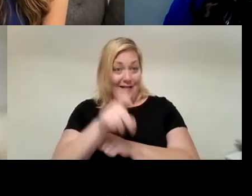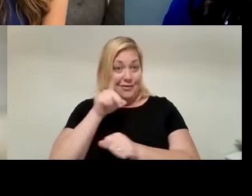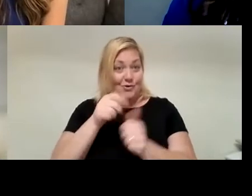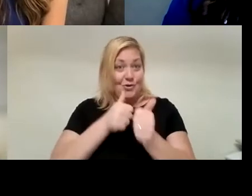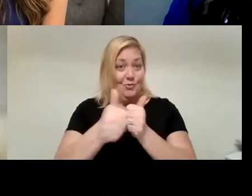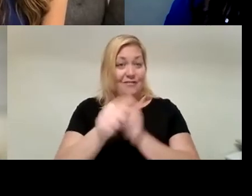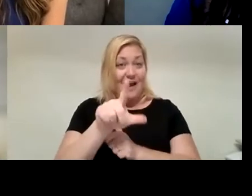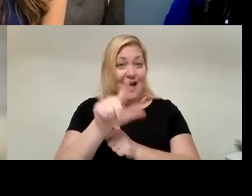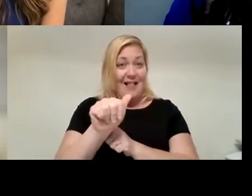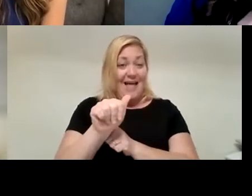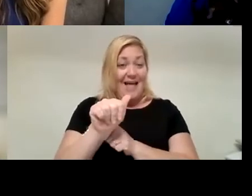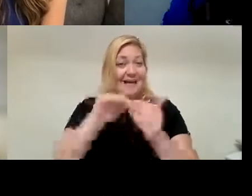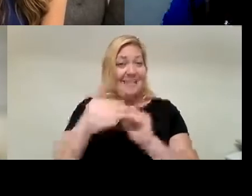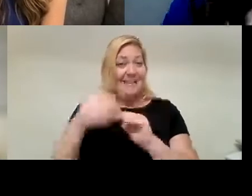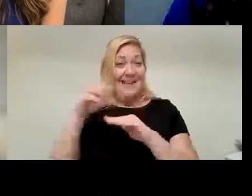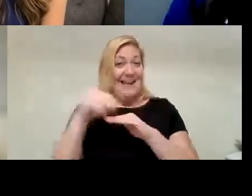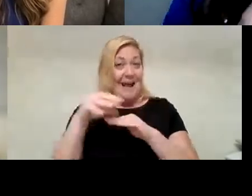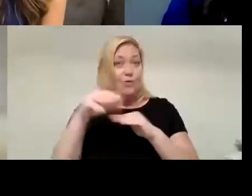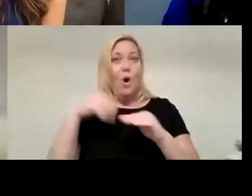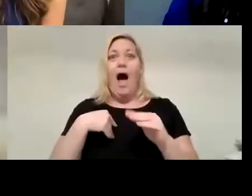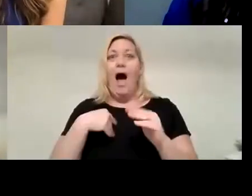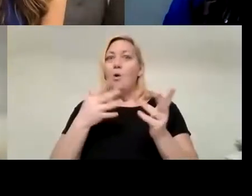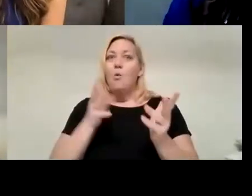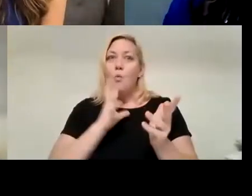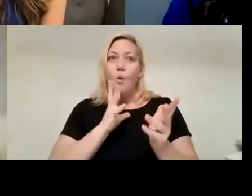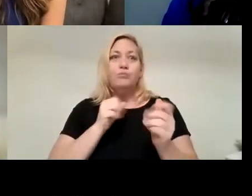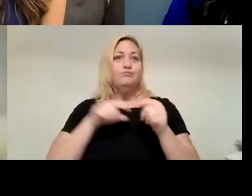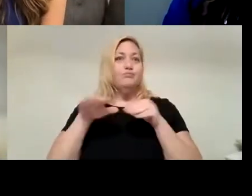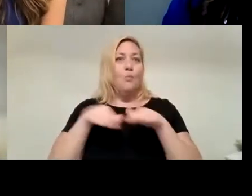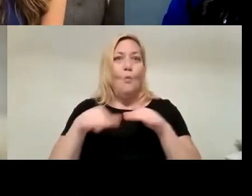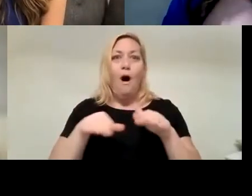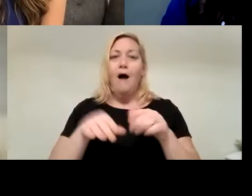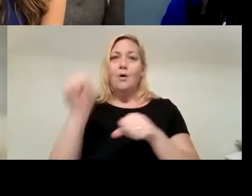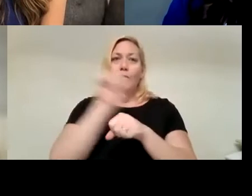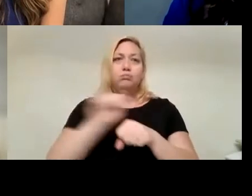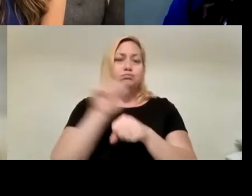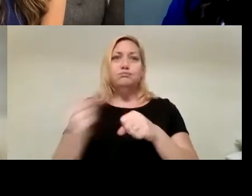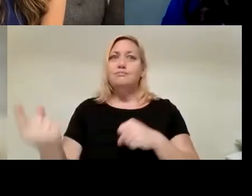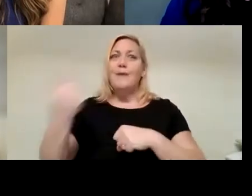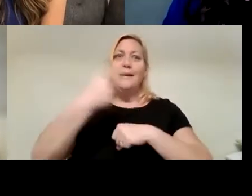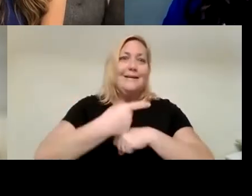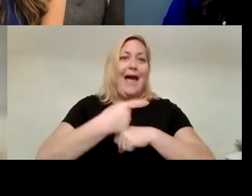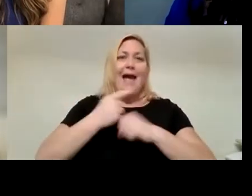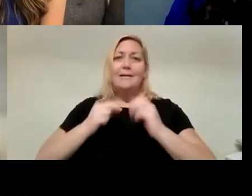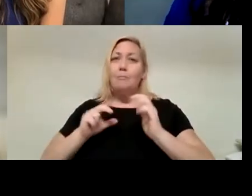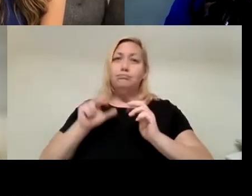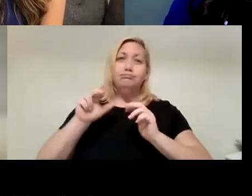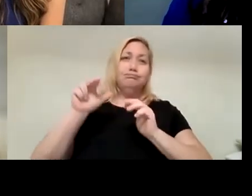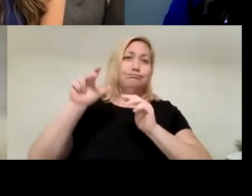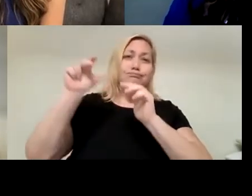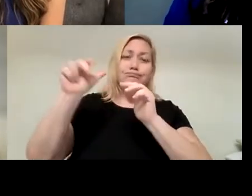LA City Council, I walked, I talked, and worked many days and climbed the steep hills of